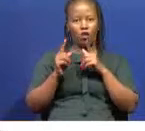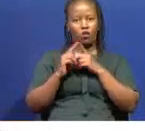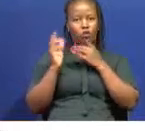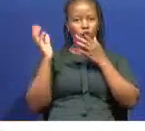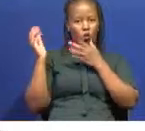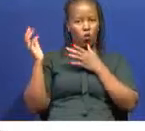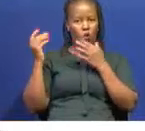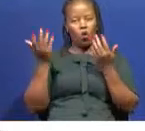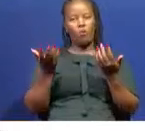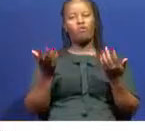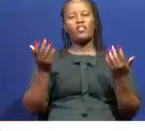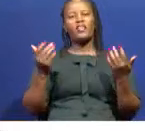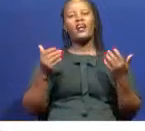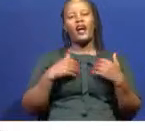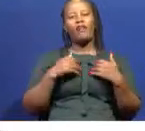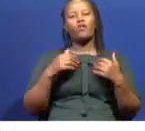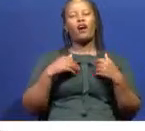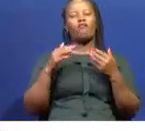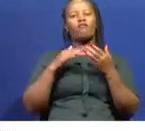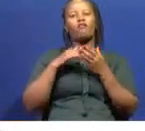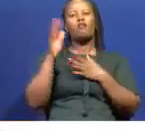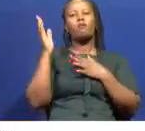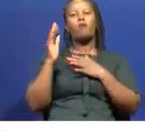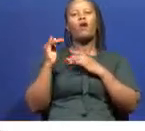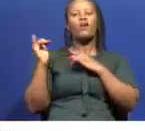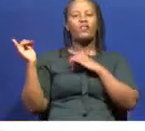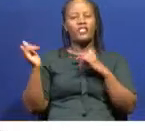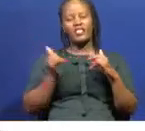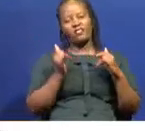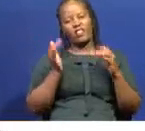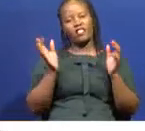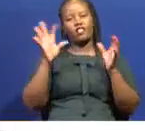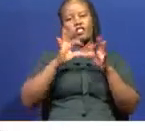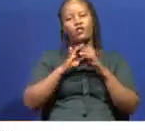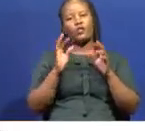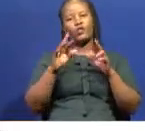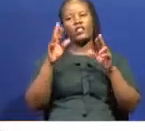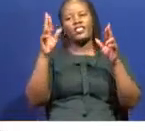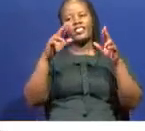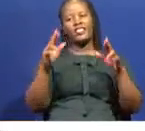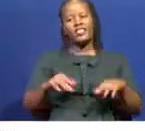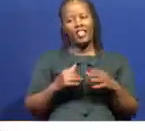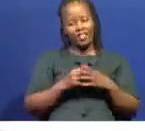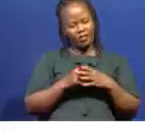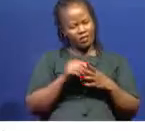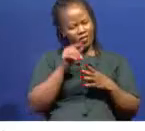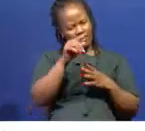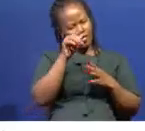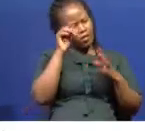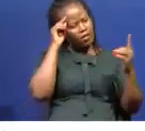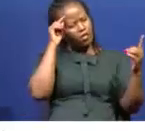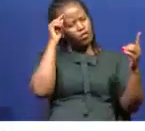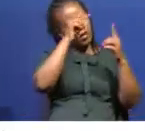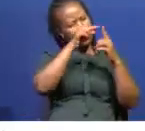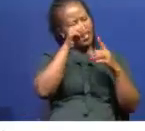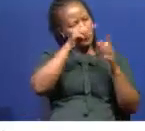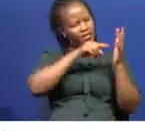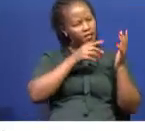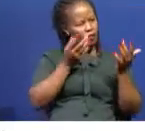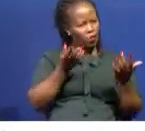get more invites to go international. Yeah. And your targets remain the same in the Equator